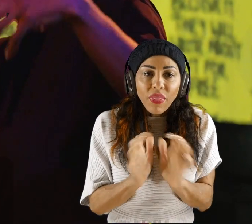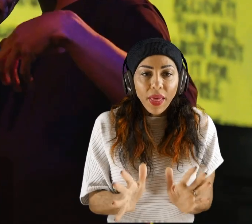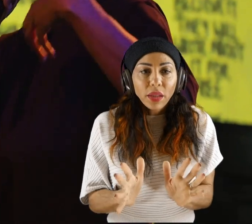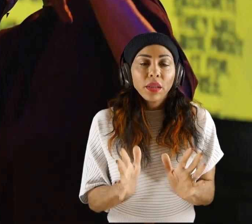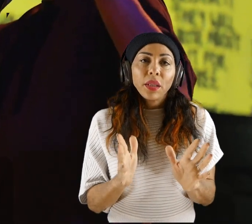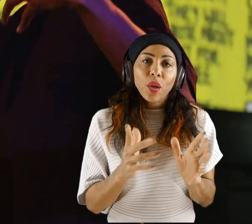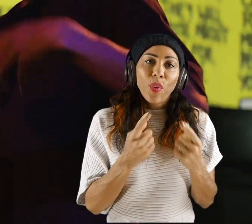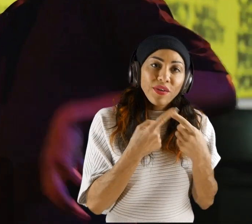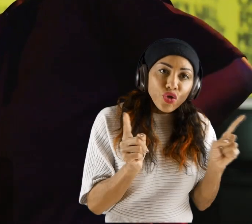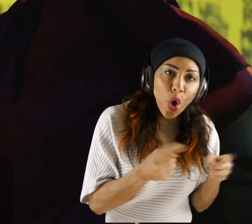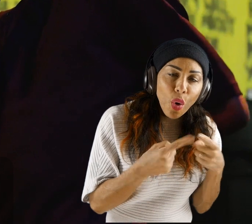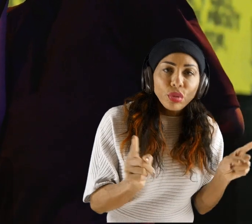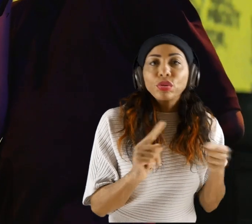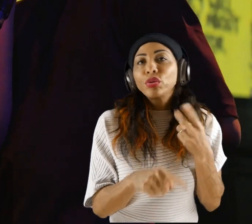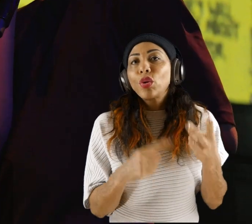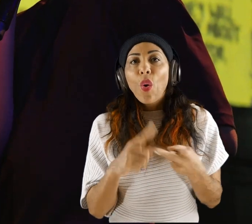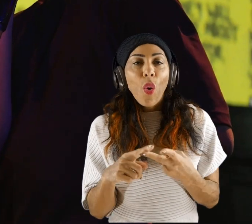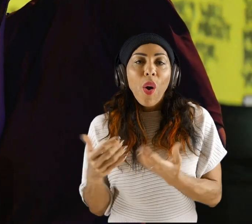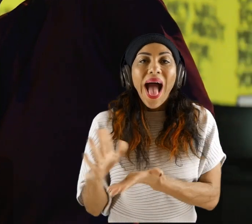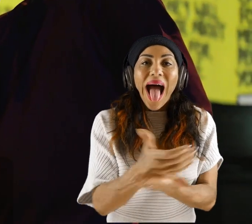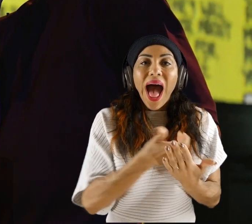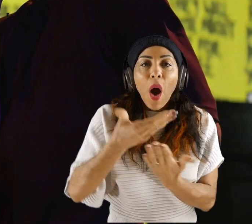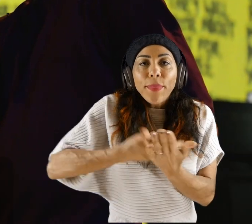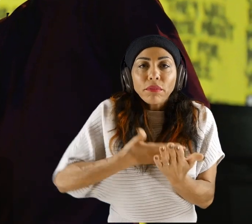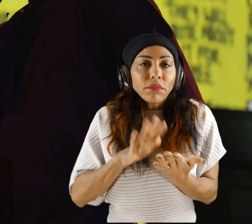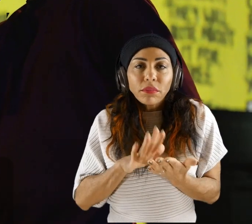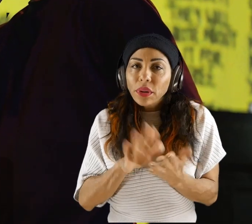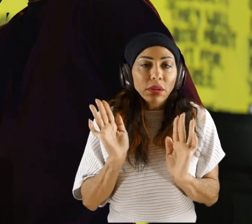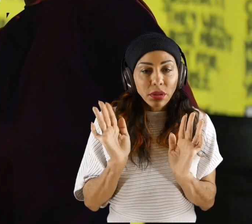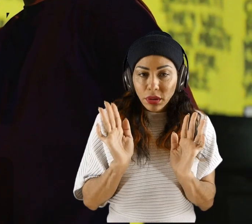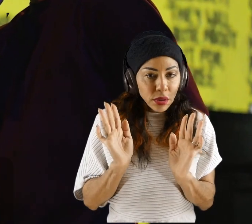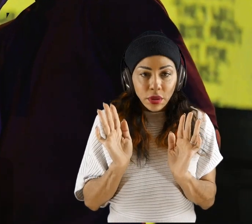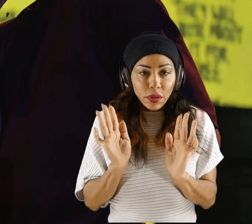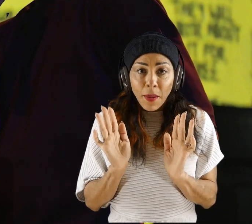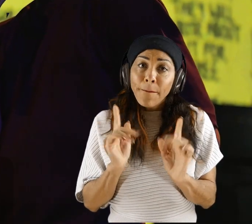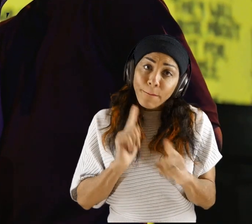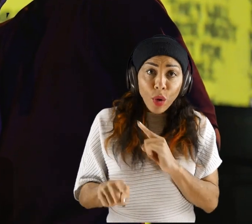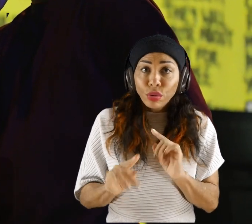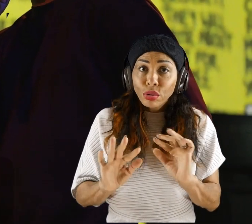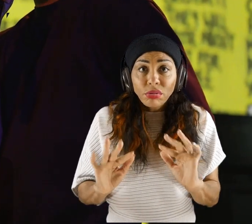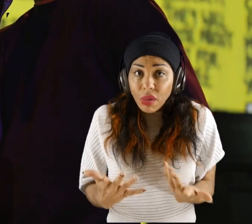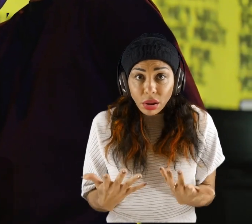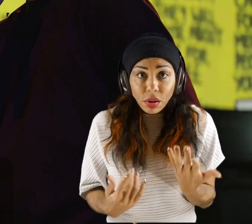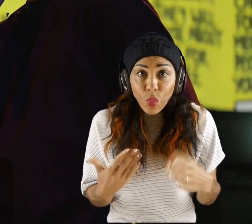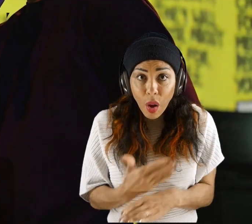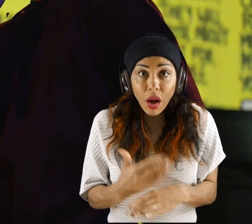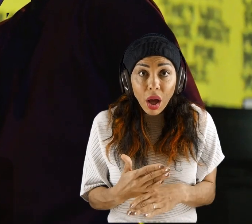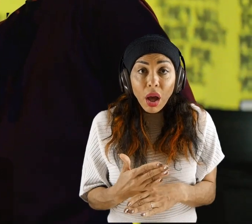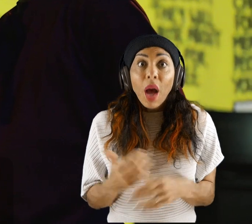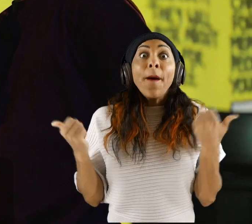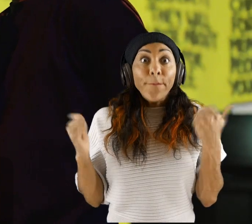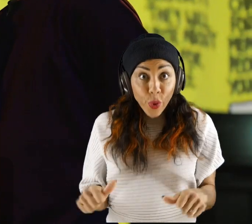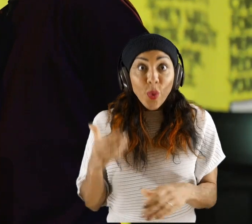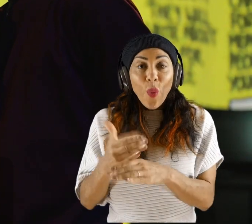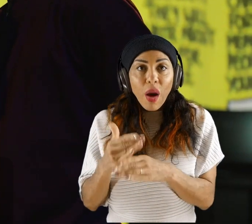with albums or big projects, like it shouldn't work. It's nearly the opposite. When something works, it's like nearly a